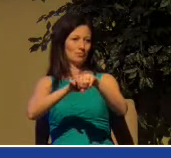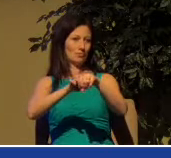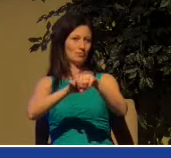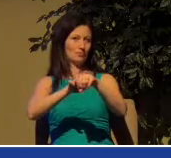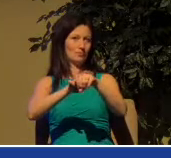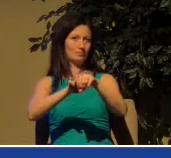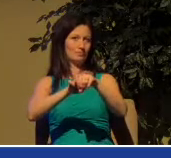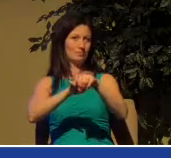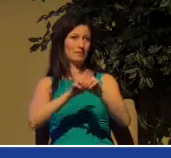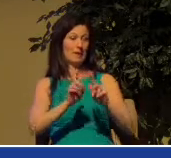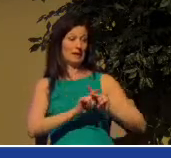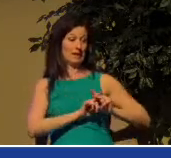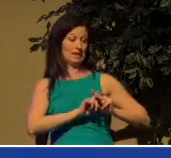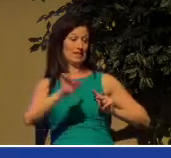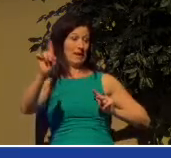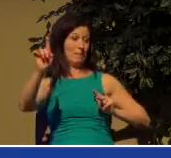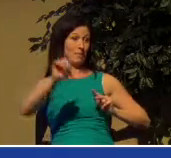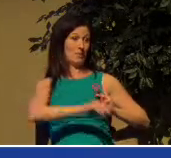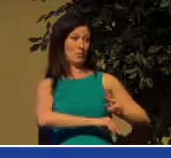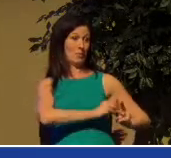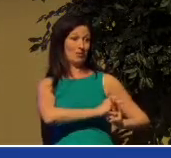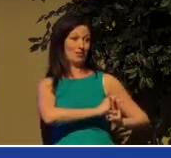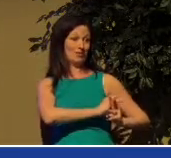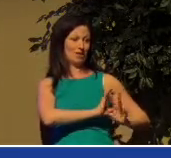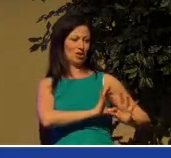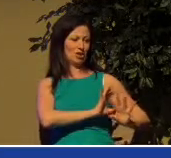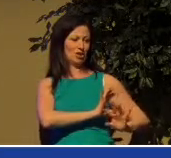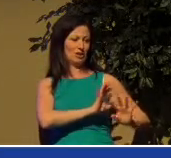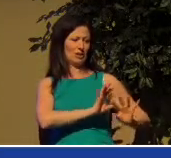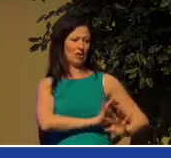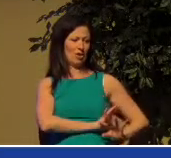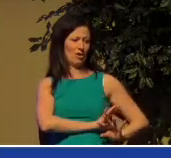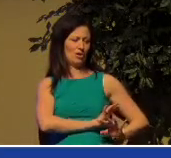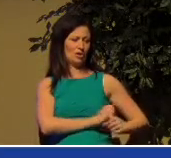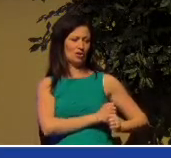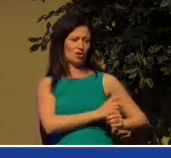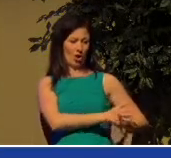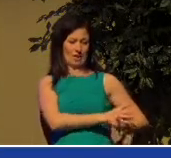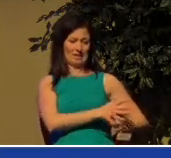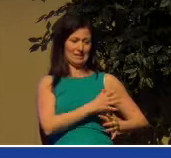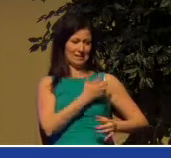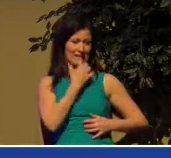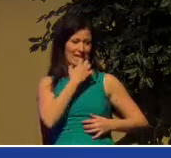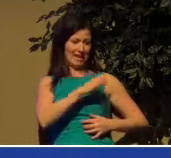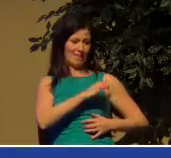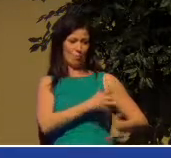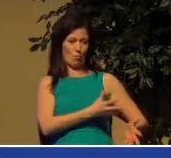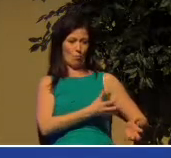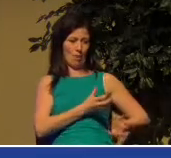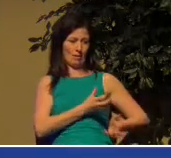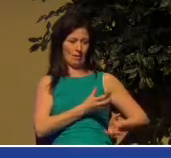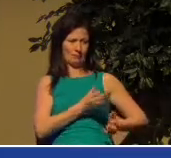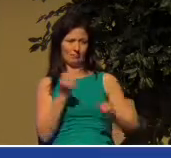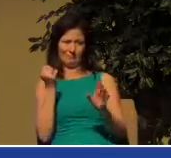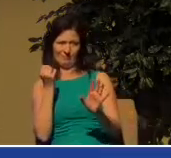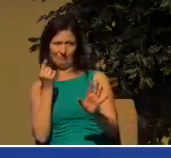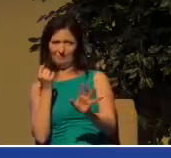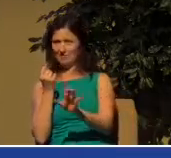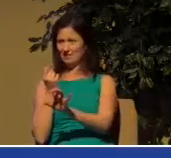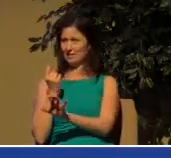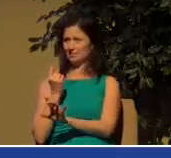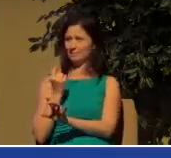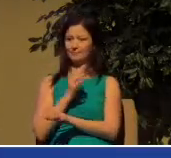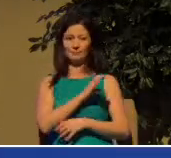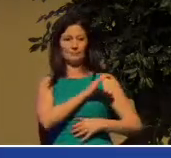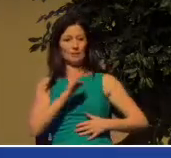escape the corruption in the world caused by evil desires. Please understand with me that being a Christian is not